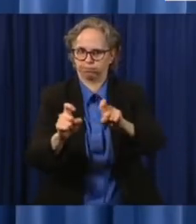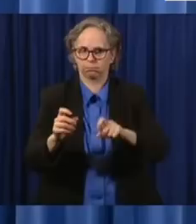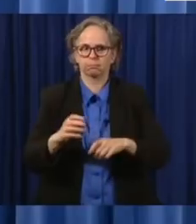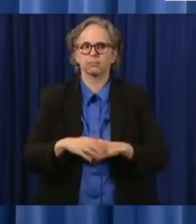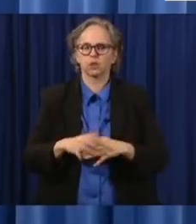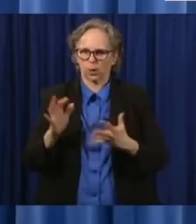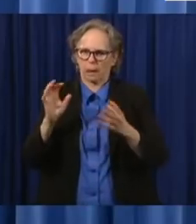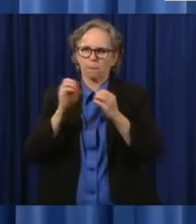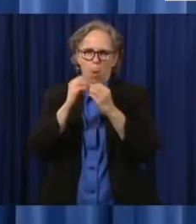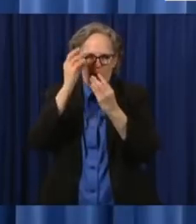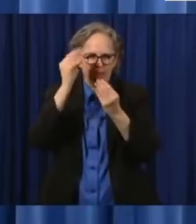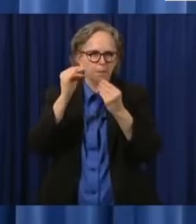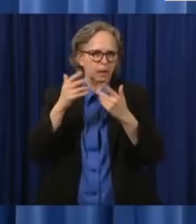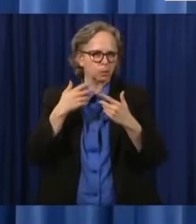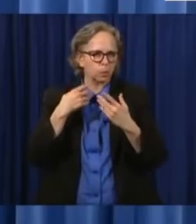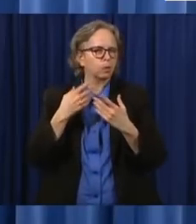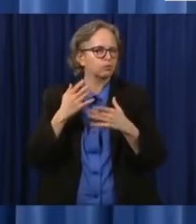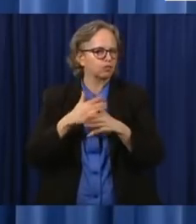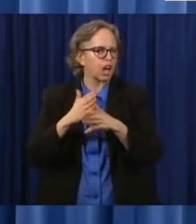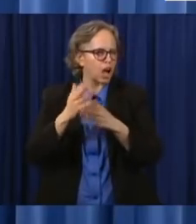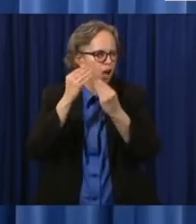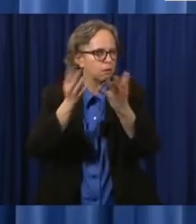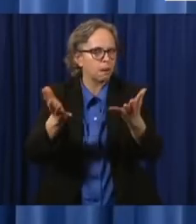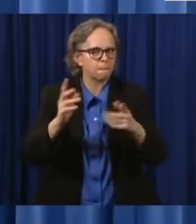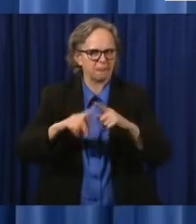soon as we get them.